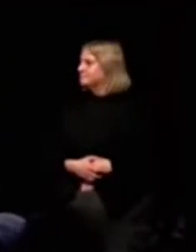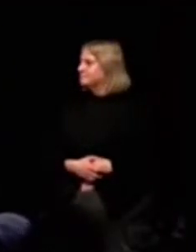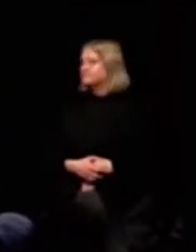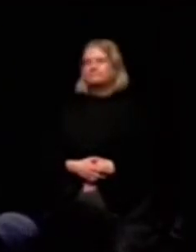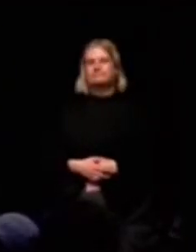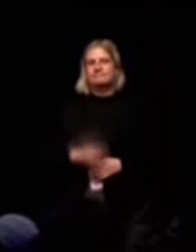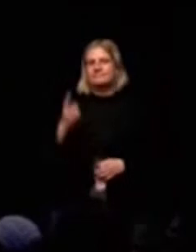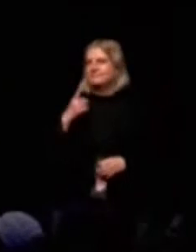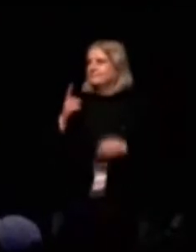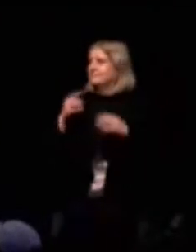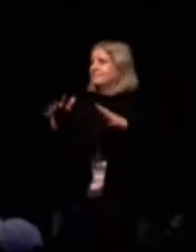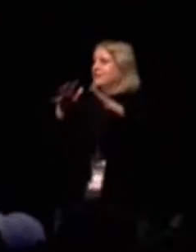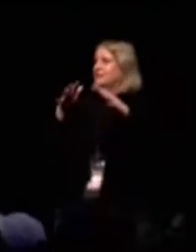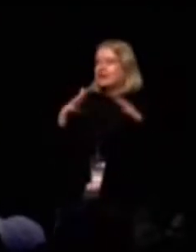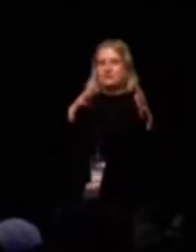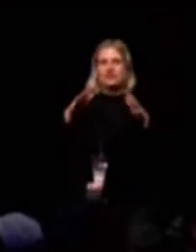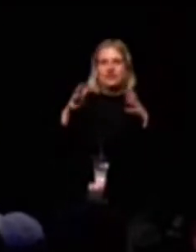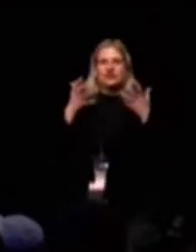Friends,